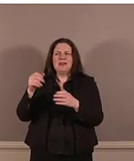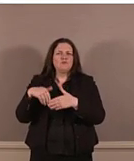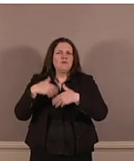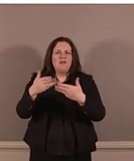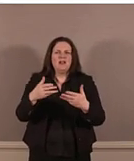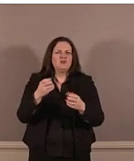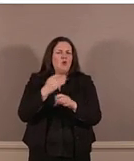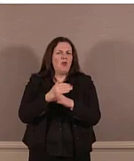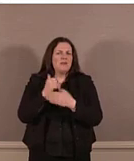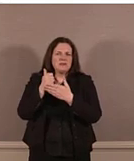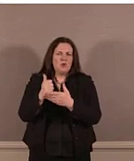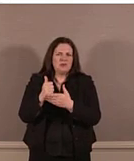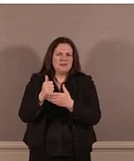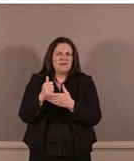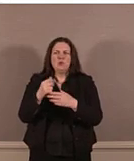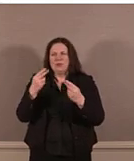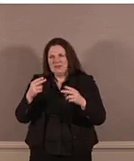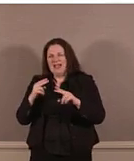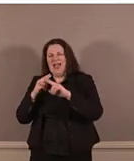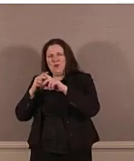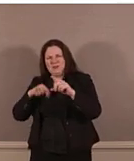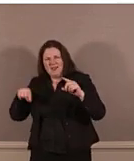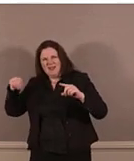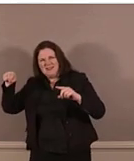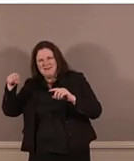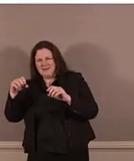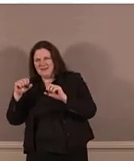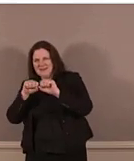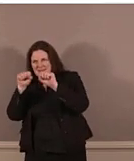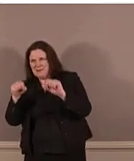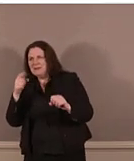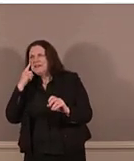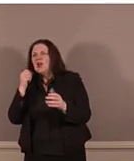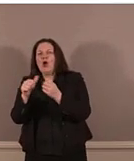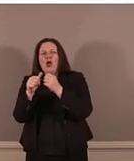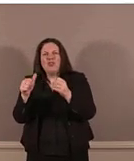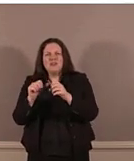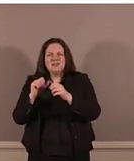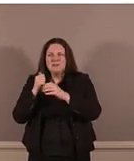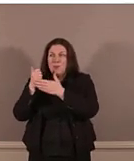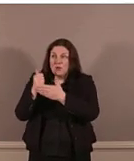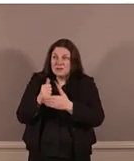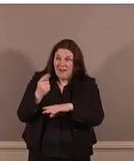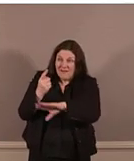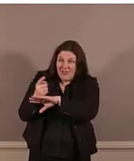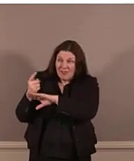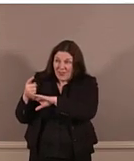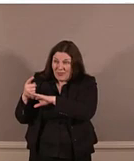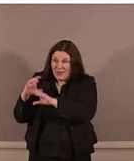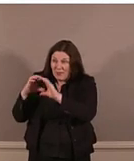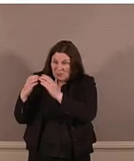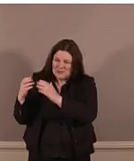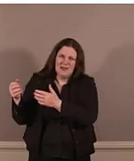supports themselves. You really have to go outside the system and you have to look at all the other supports that's available in the community and integrate